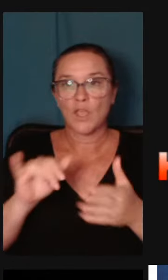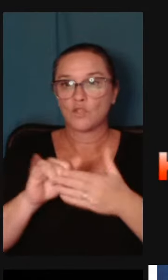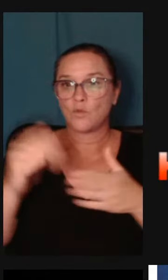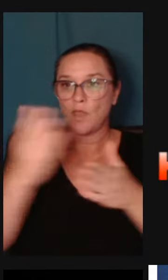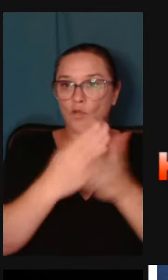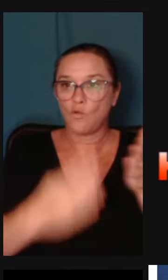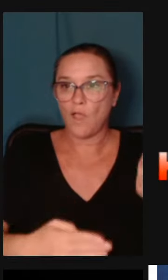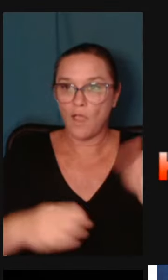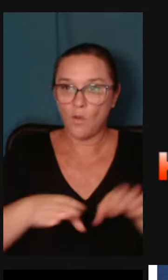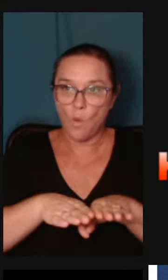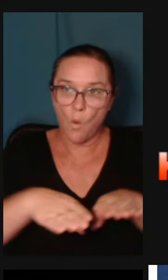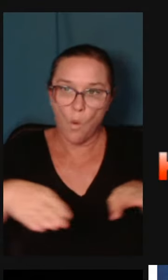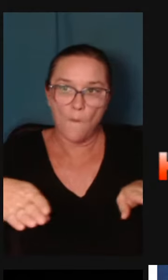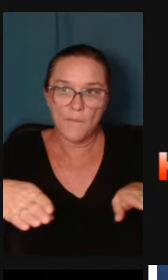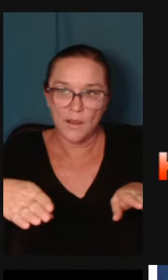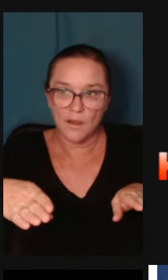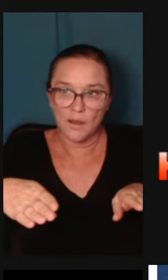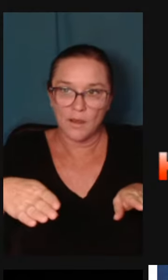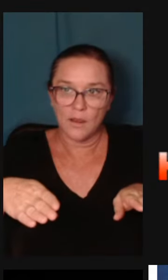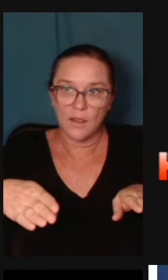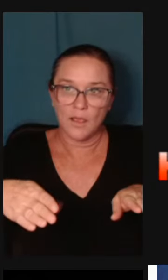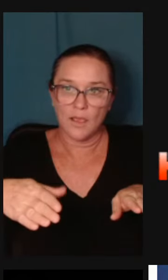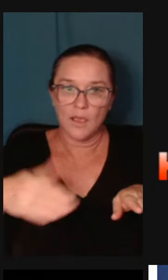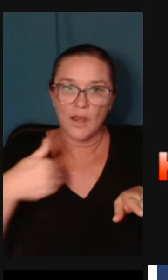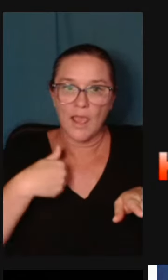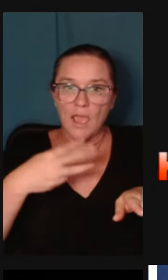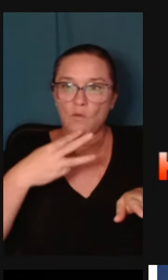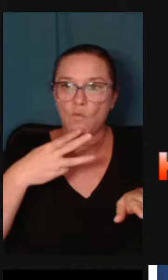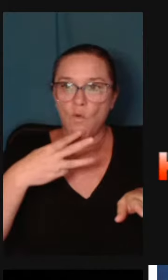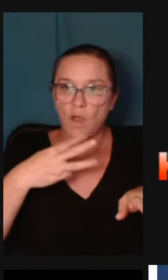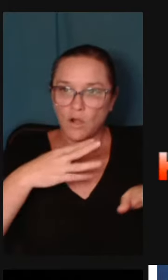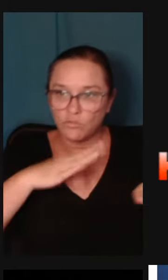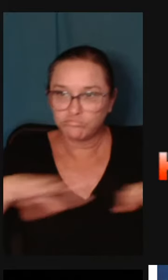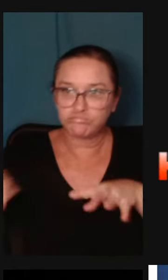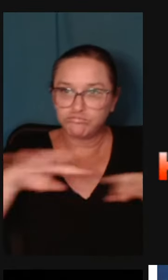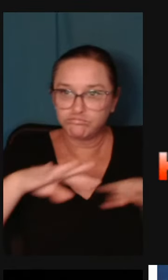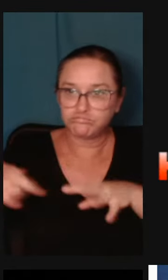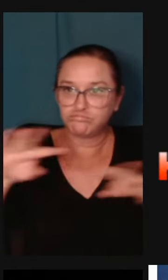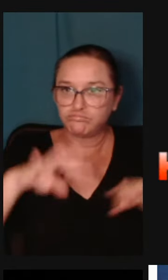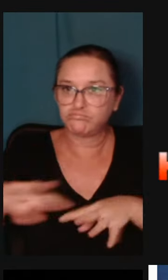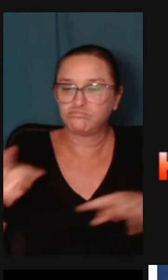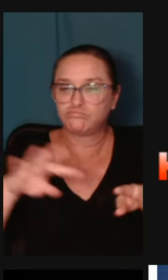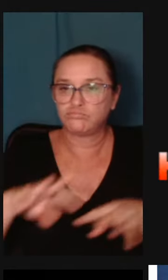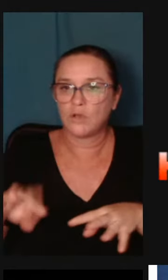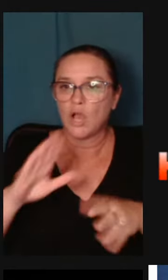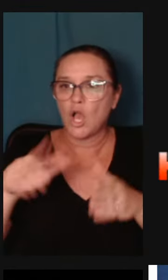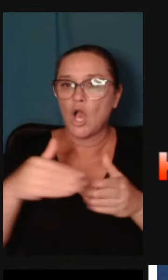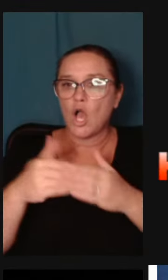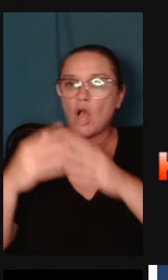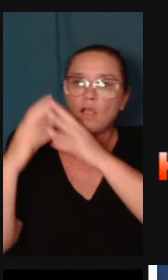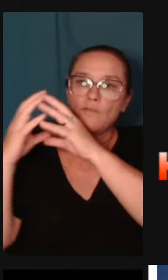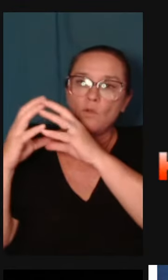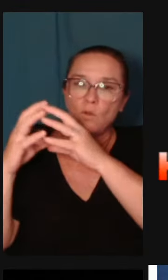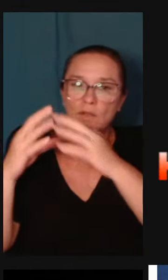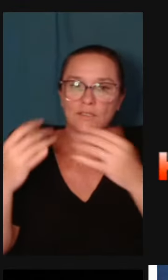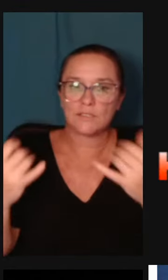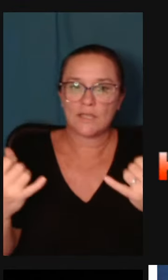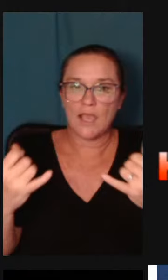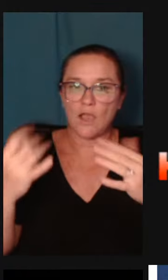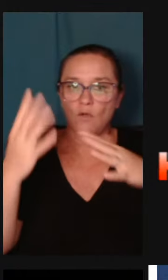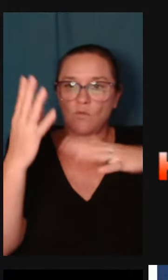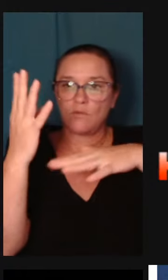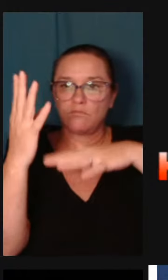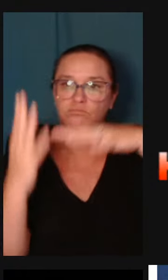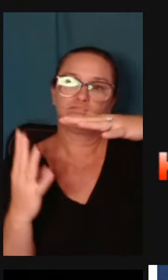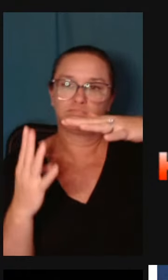up and had water sweeping through it. And all the coconuts now were submerged in